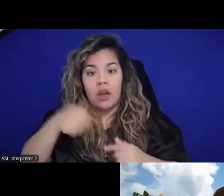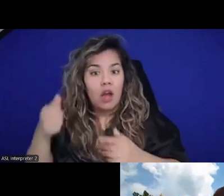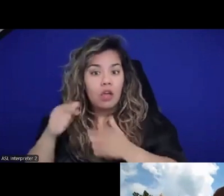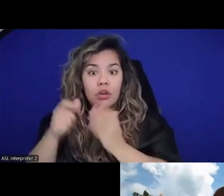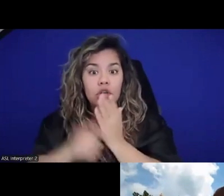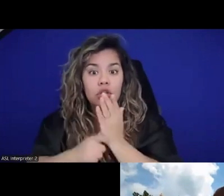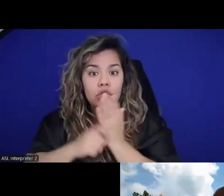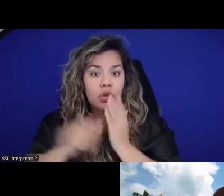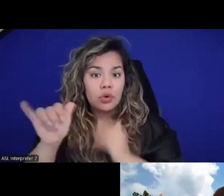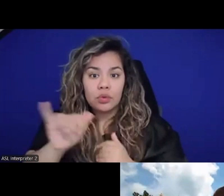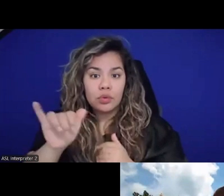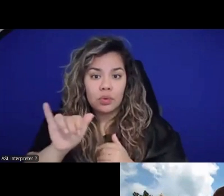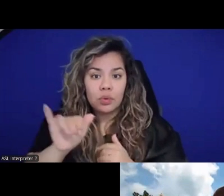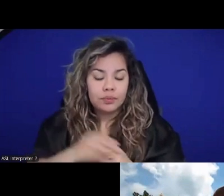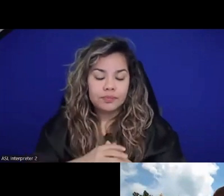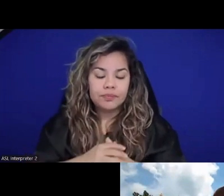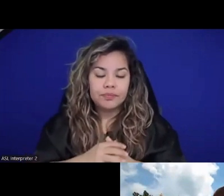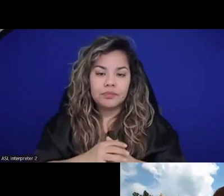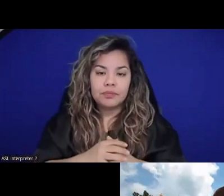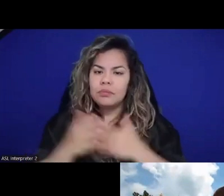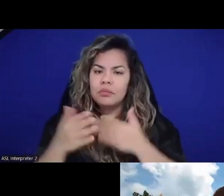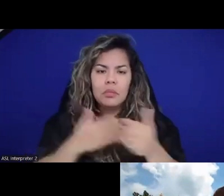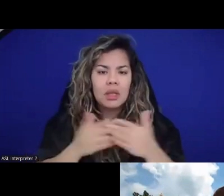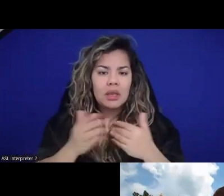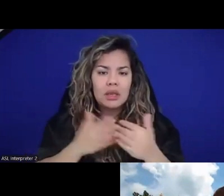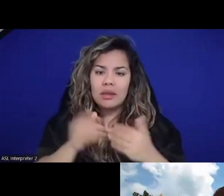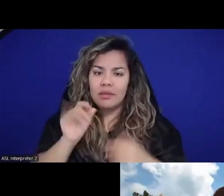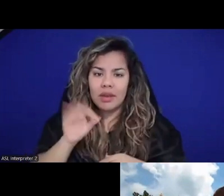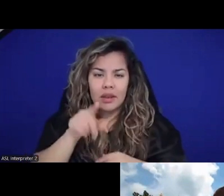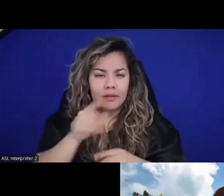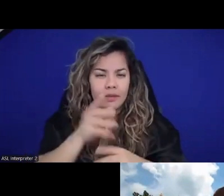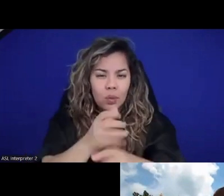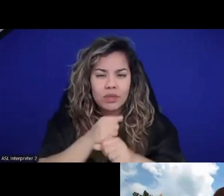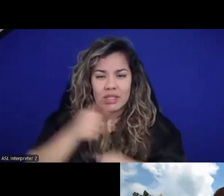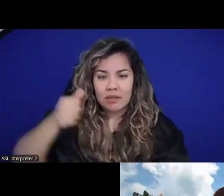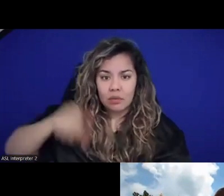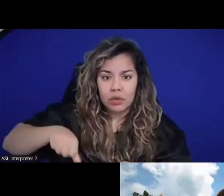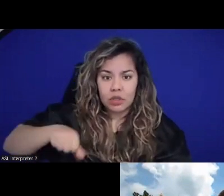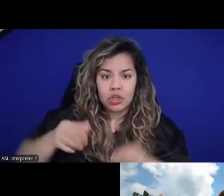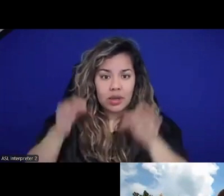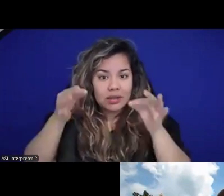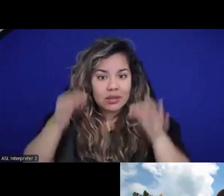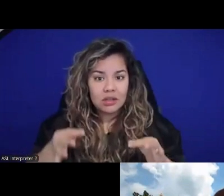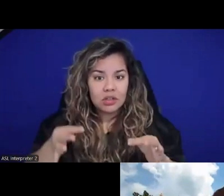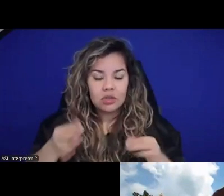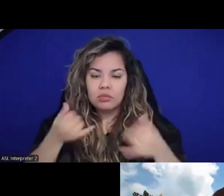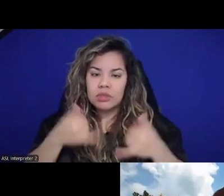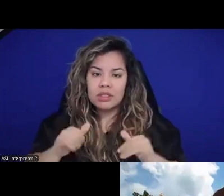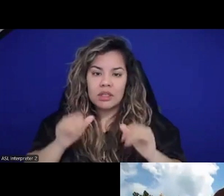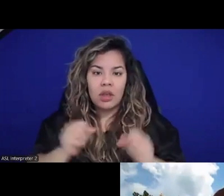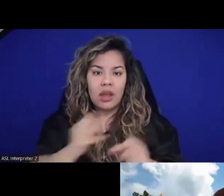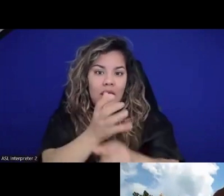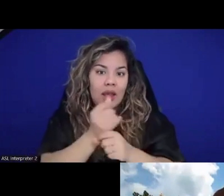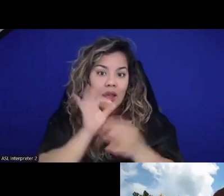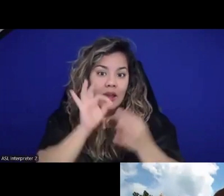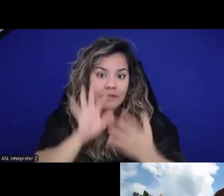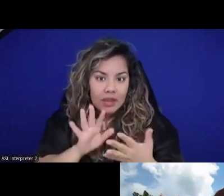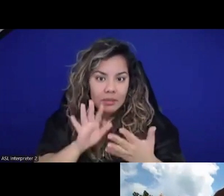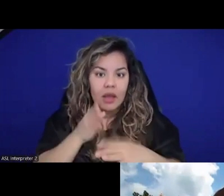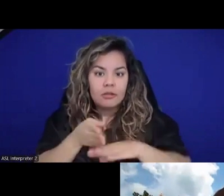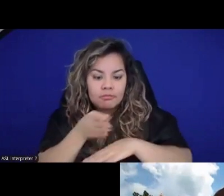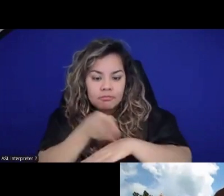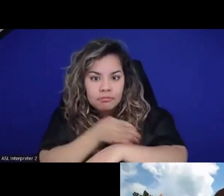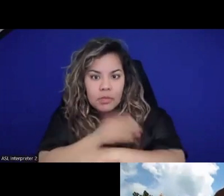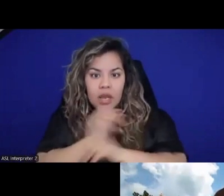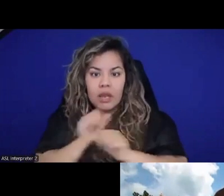if you receive a reject decision. So I would like to continue to encourage you to